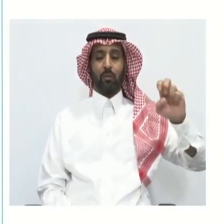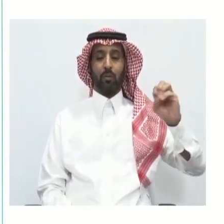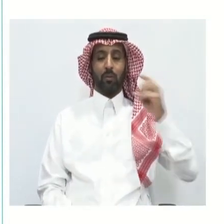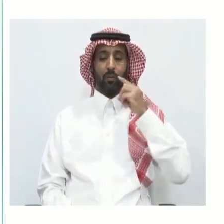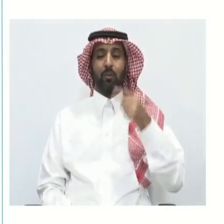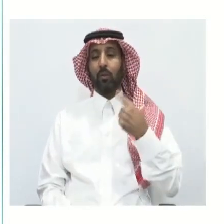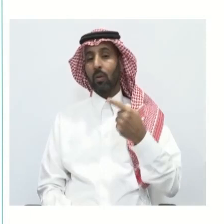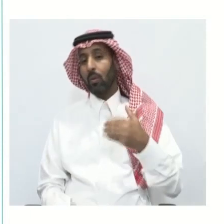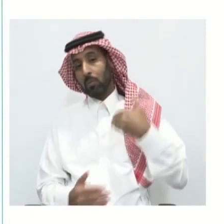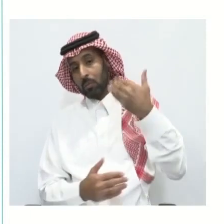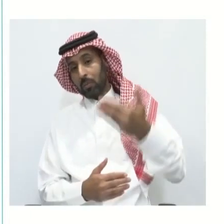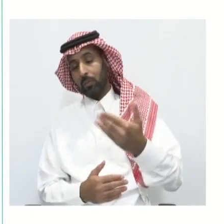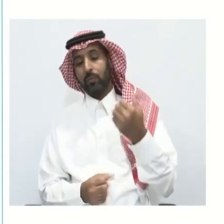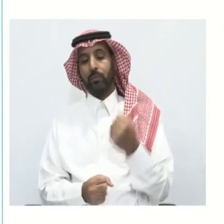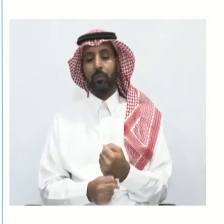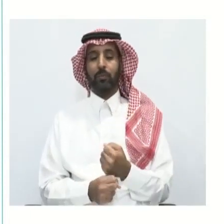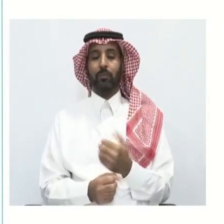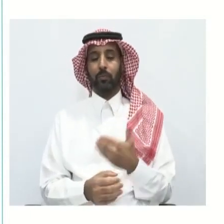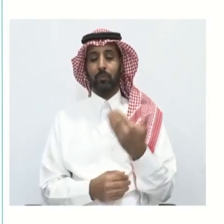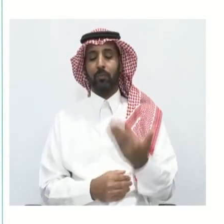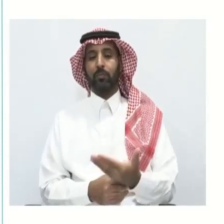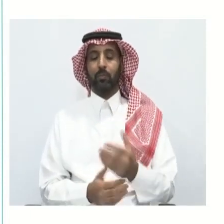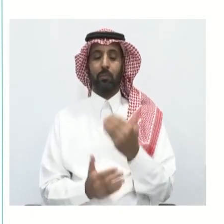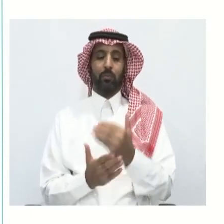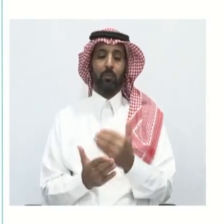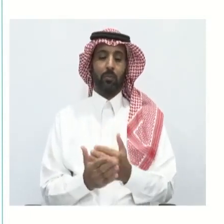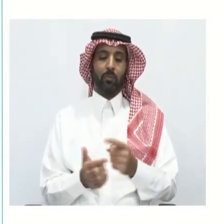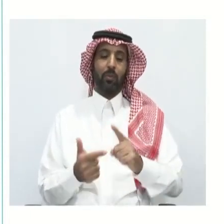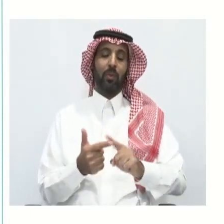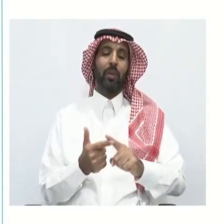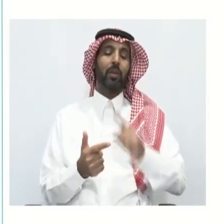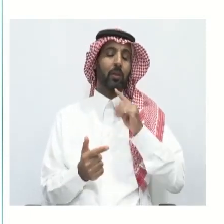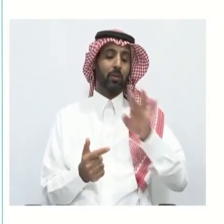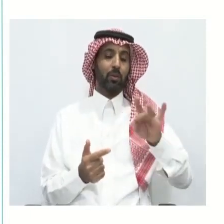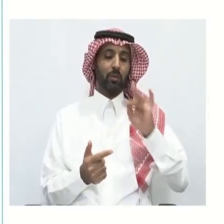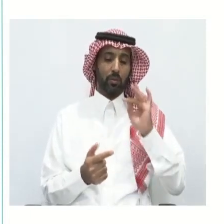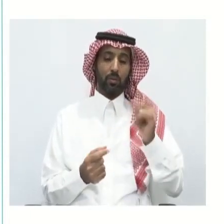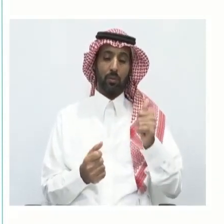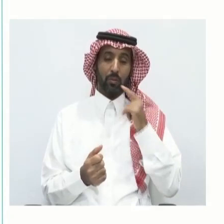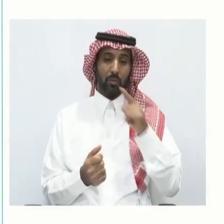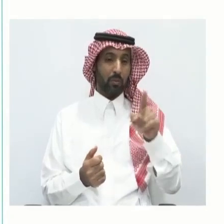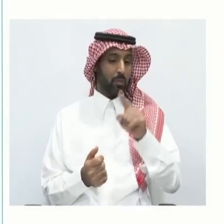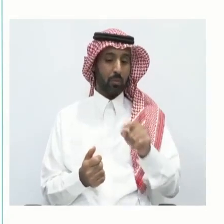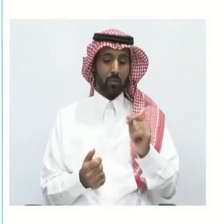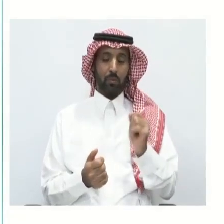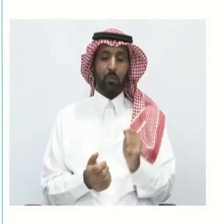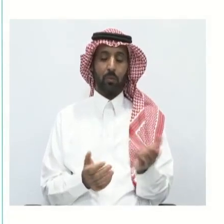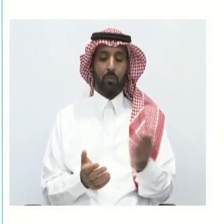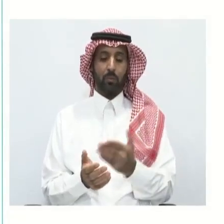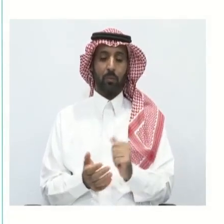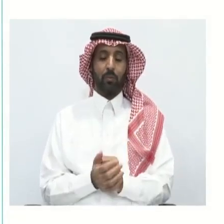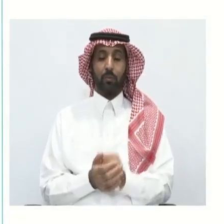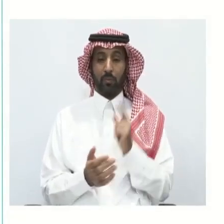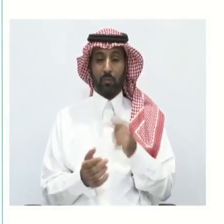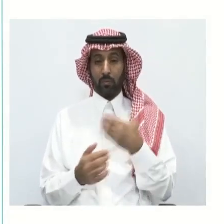the information question. Build correct sentences about tourism destinations. So this is